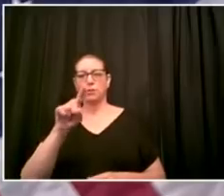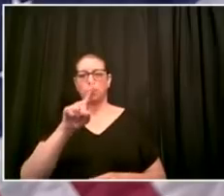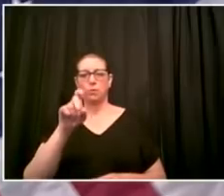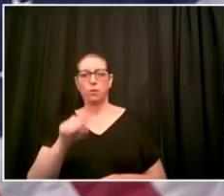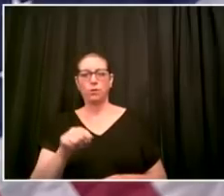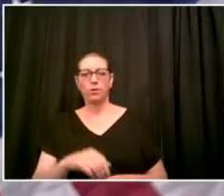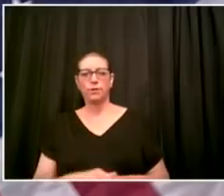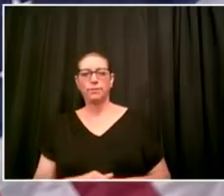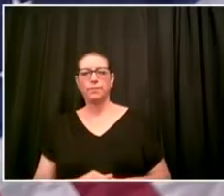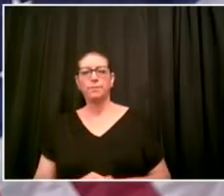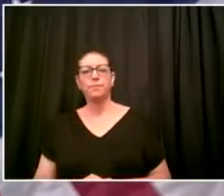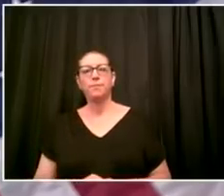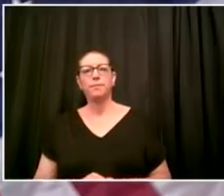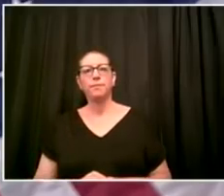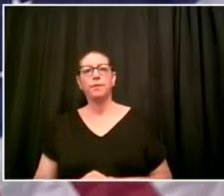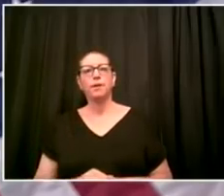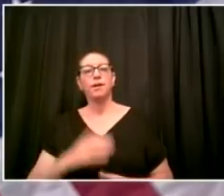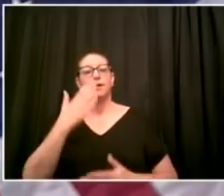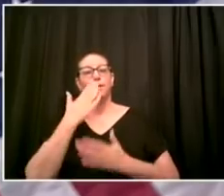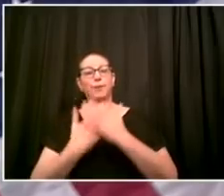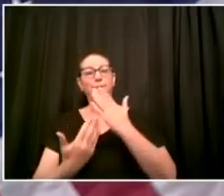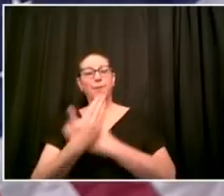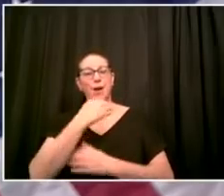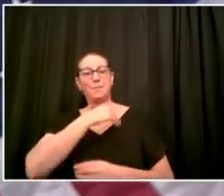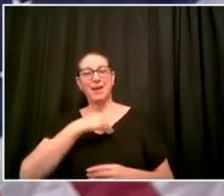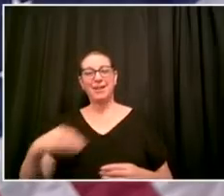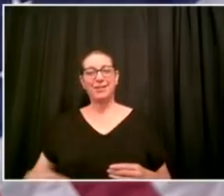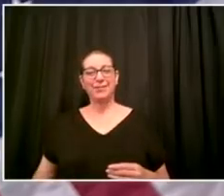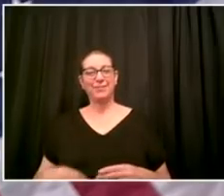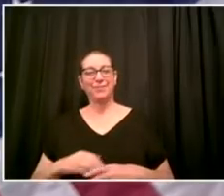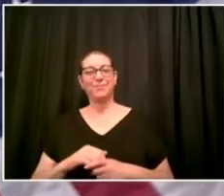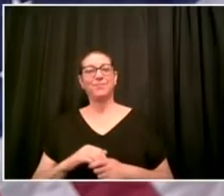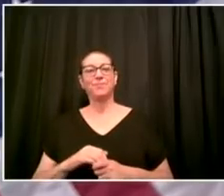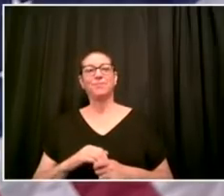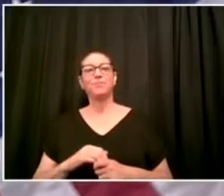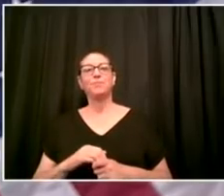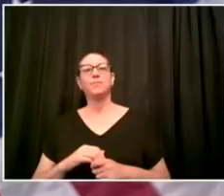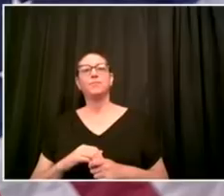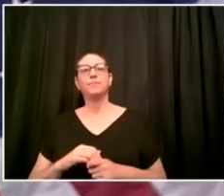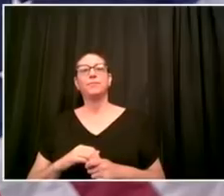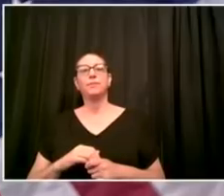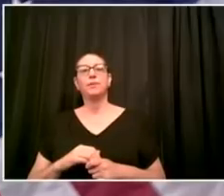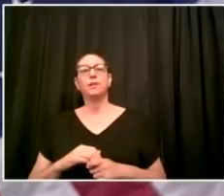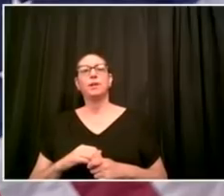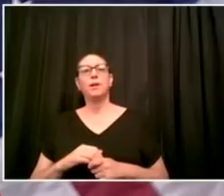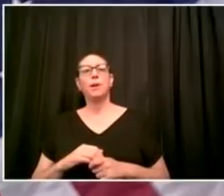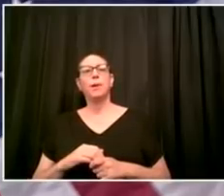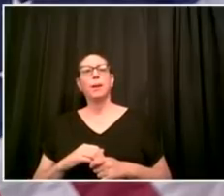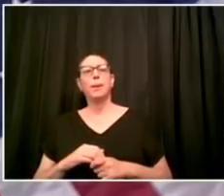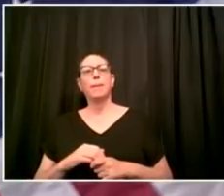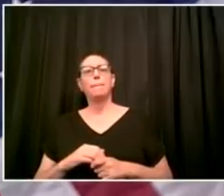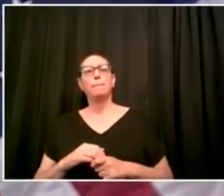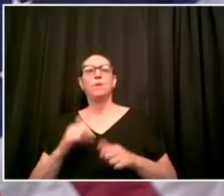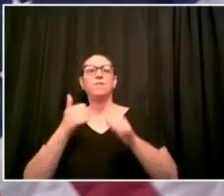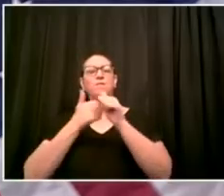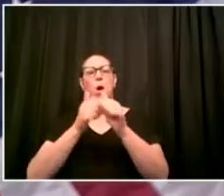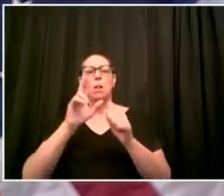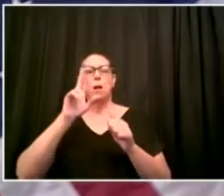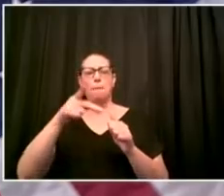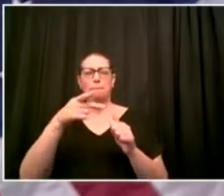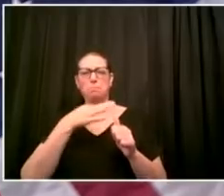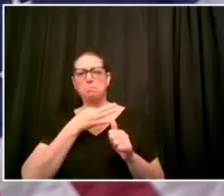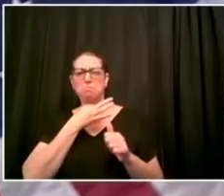Good morning, Mr. Mayor. This is sort of a follow-up question related to the previous question. Specifically, the